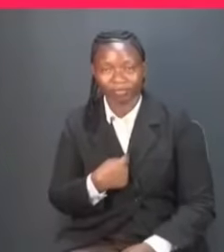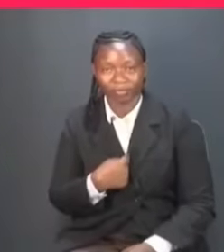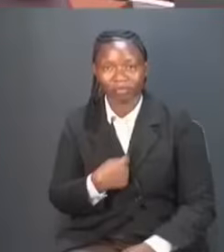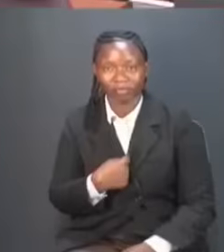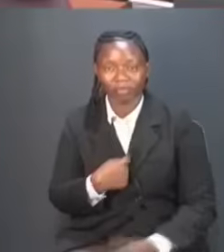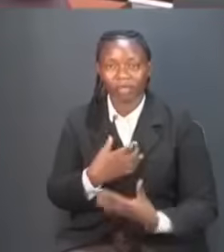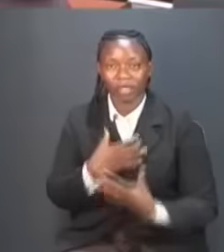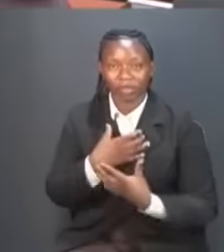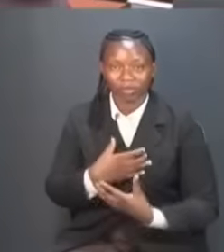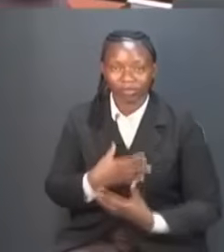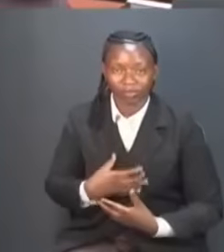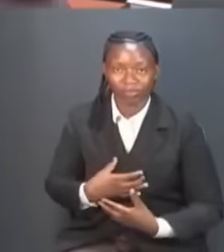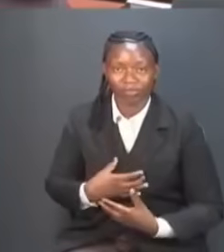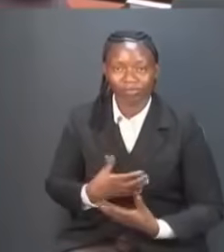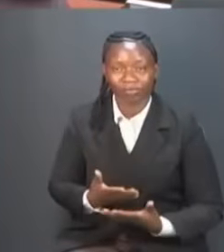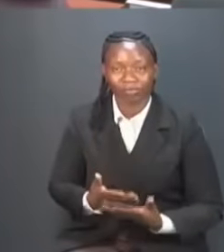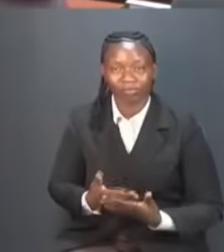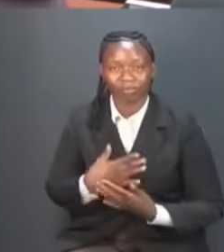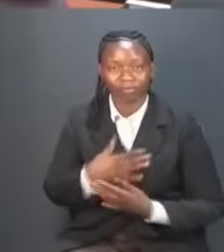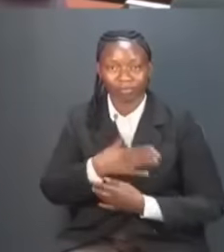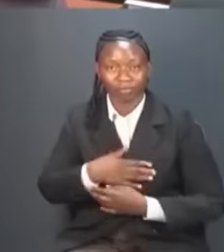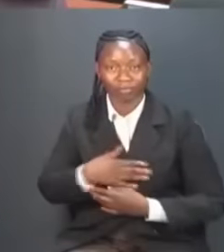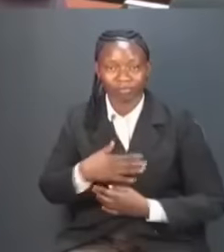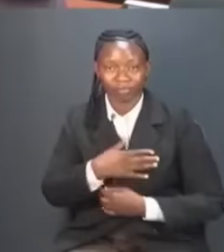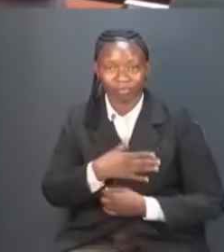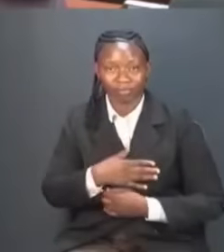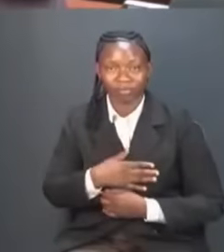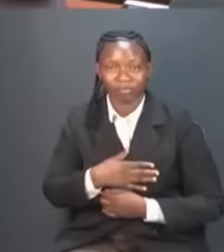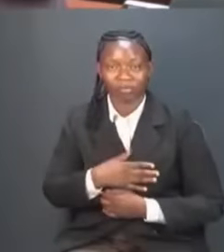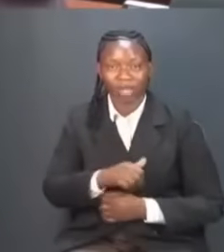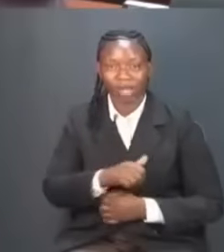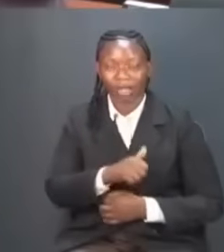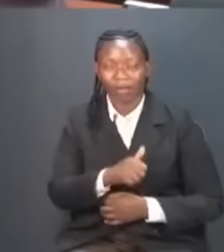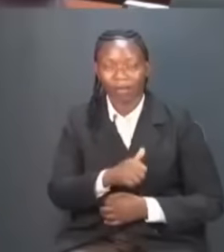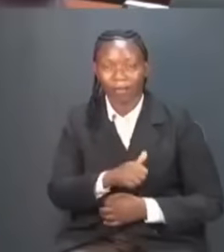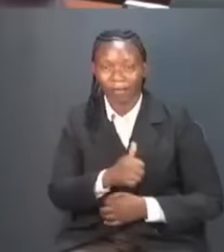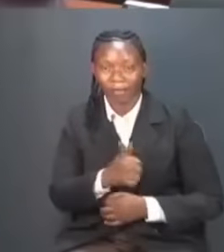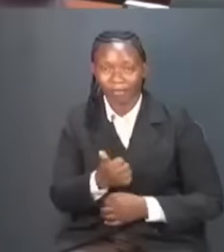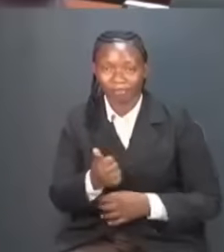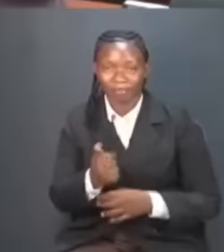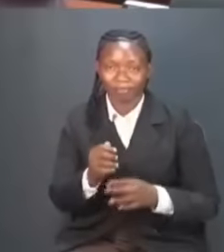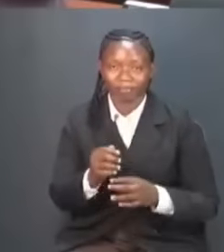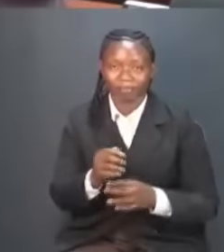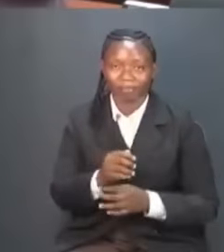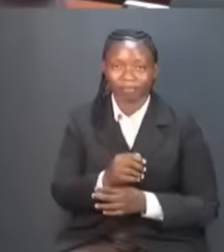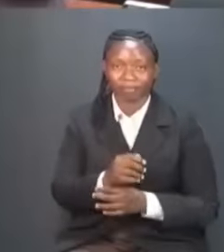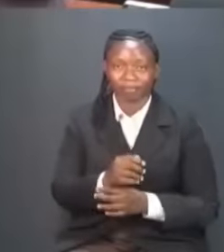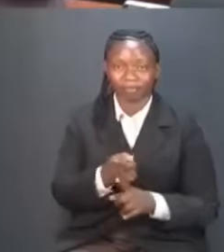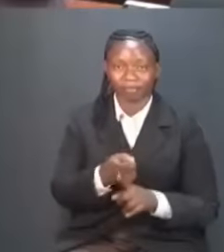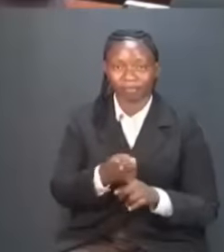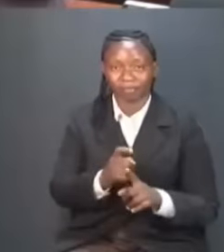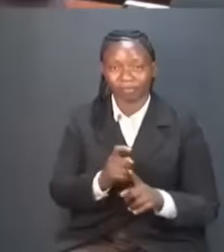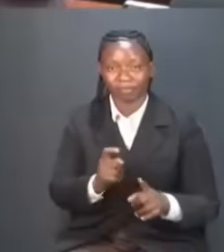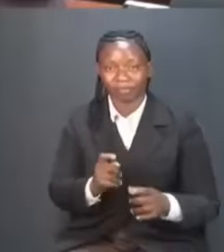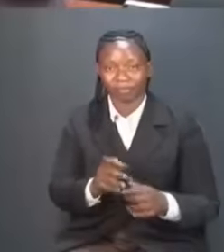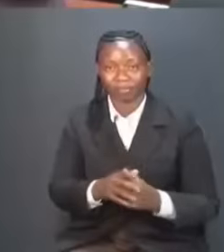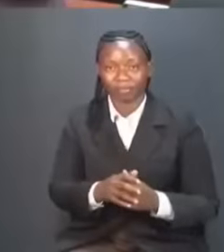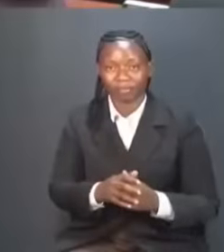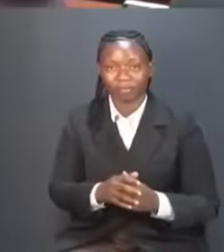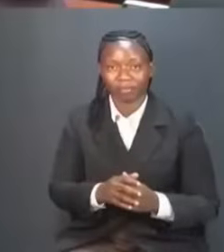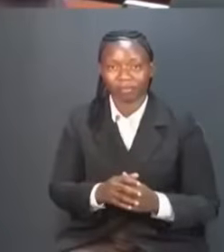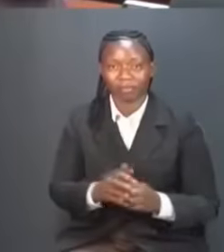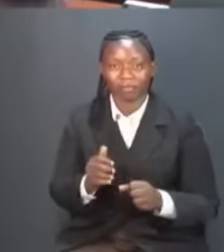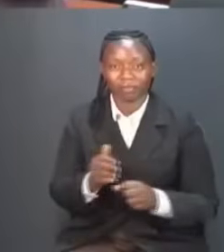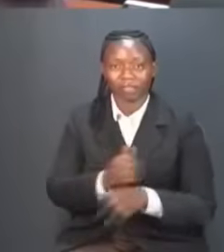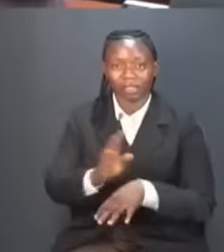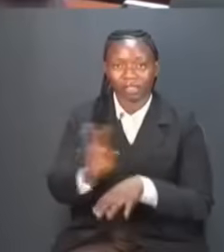wish to pray you that we divide the order of business from taking the